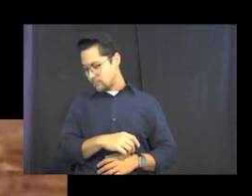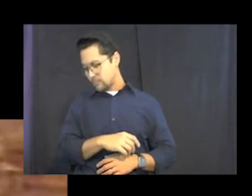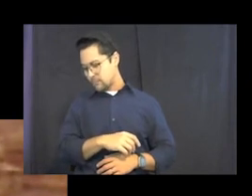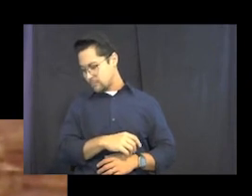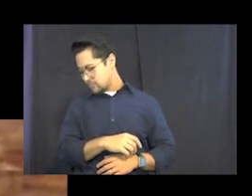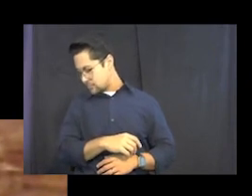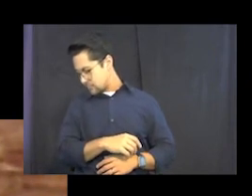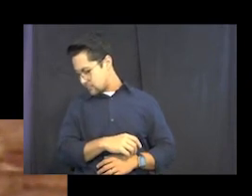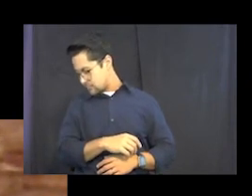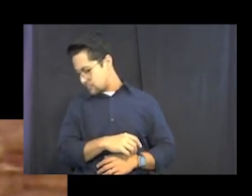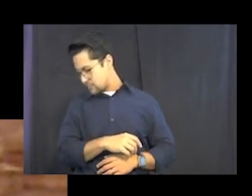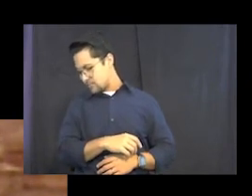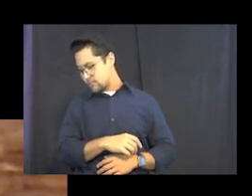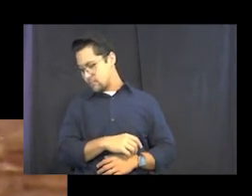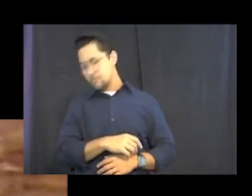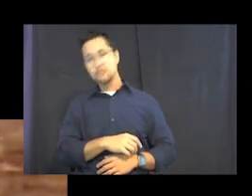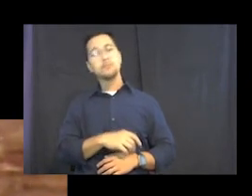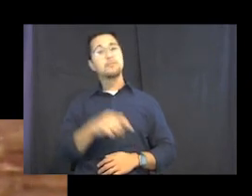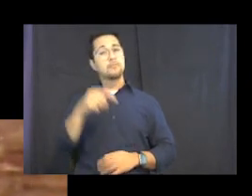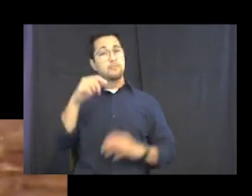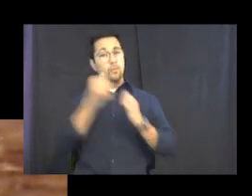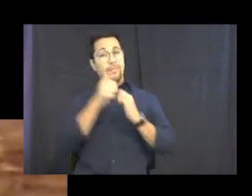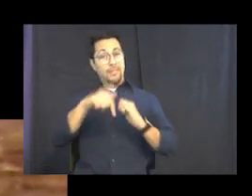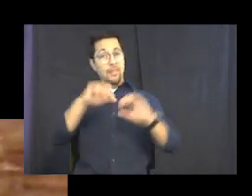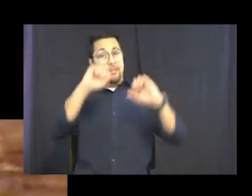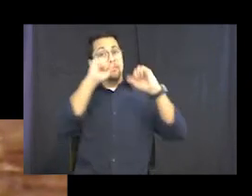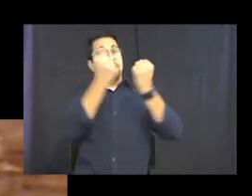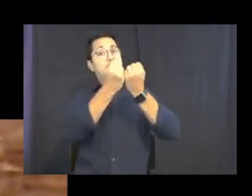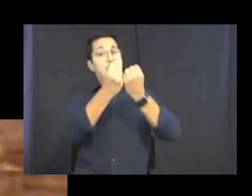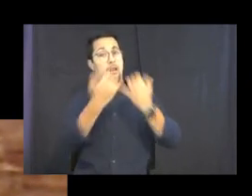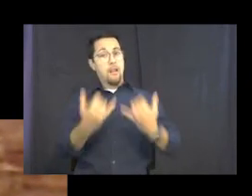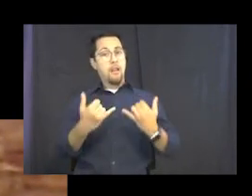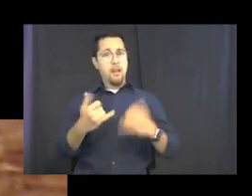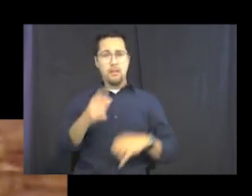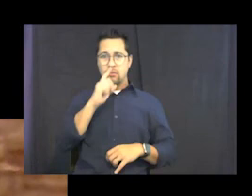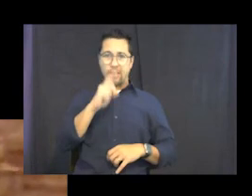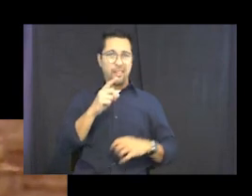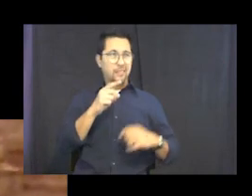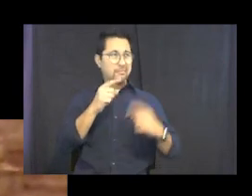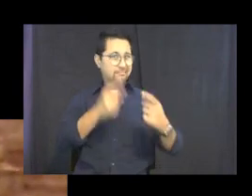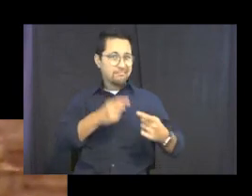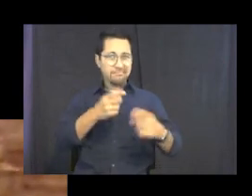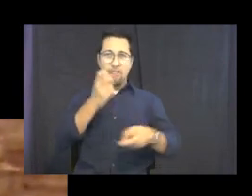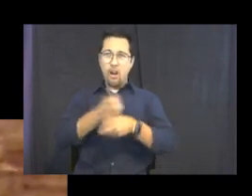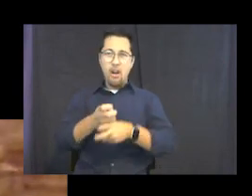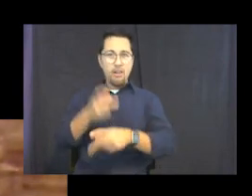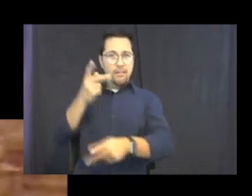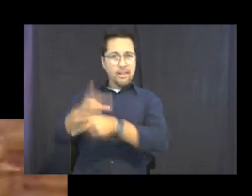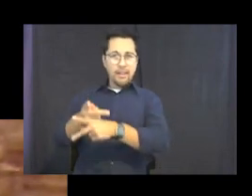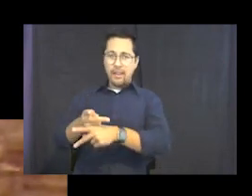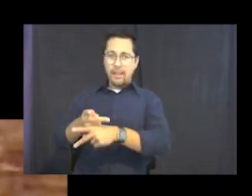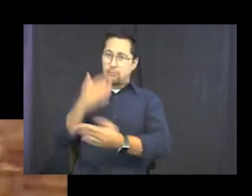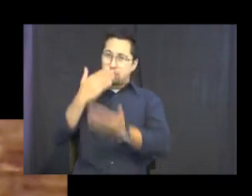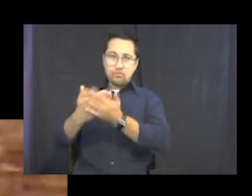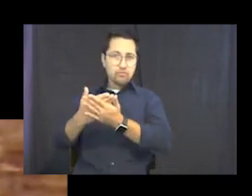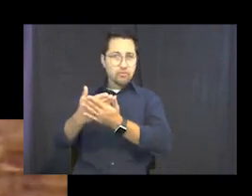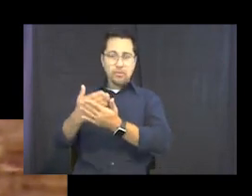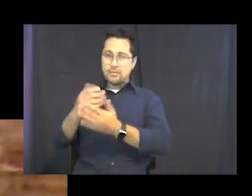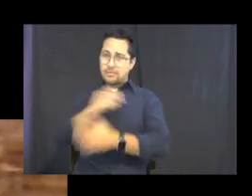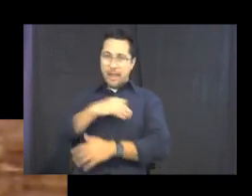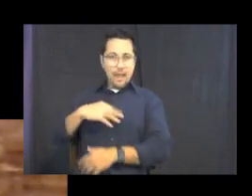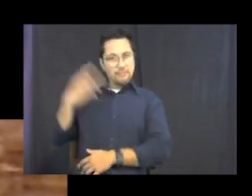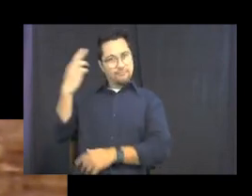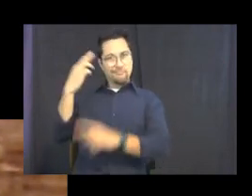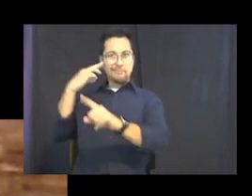with the society that we're in now, with it's being so hard to keep suitable staff, like Rebecca said, because of the pay.